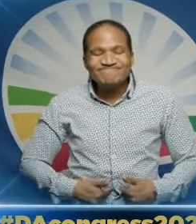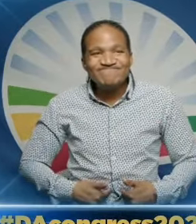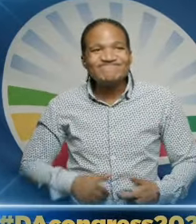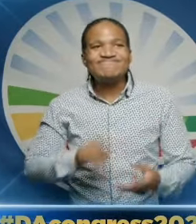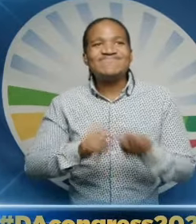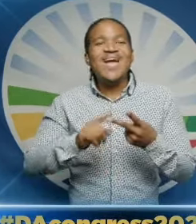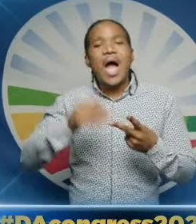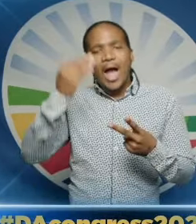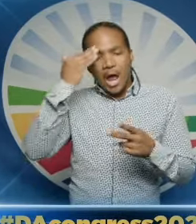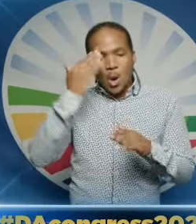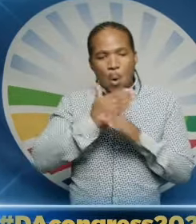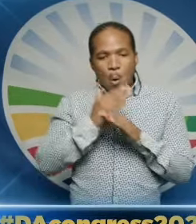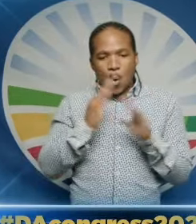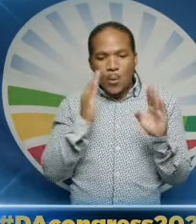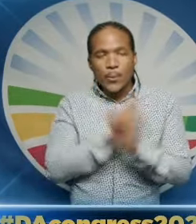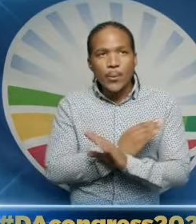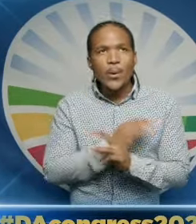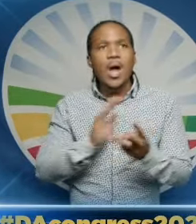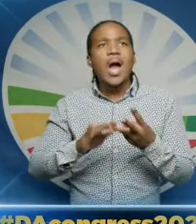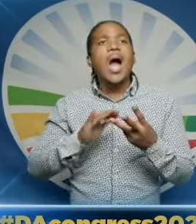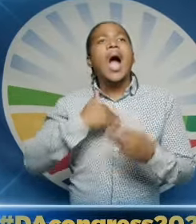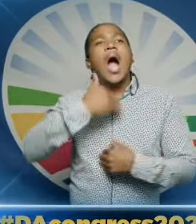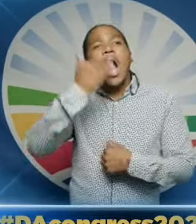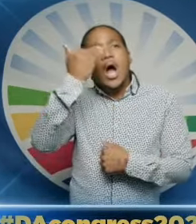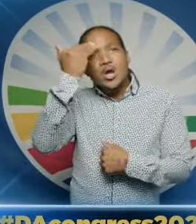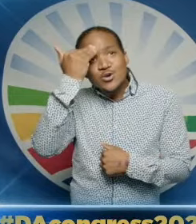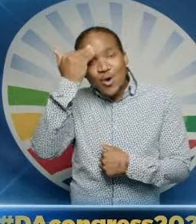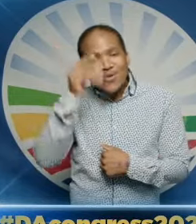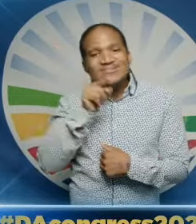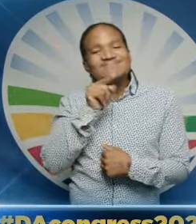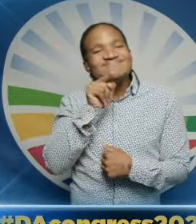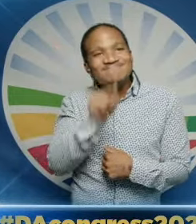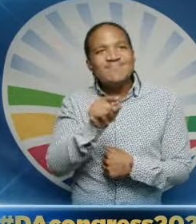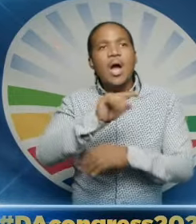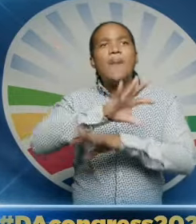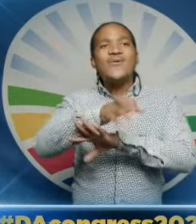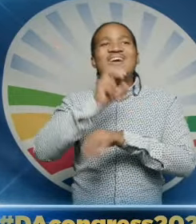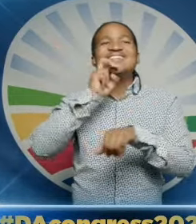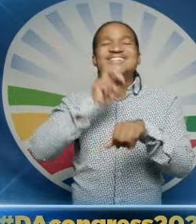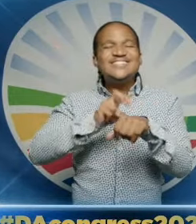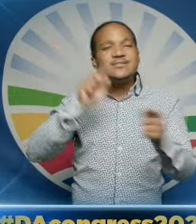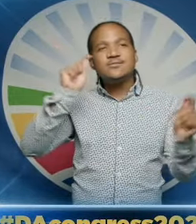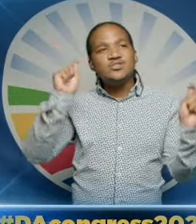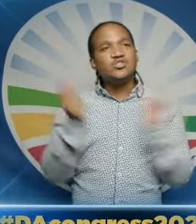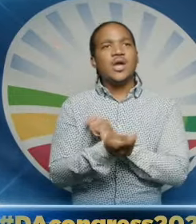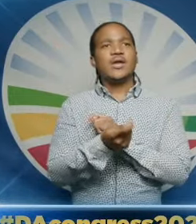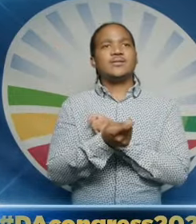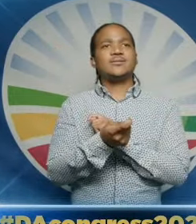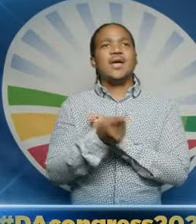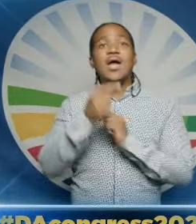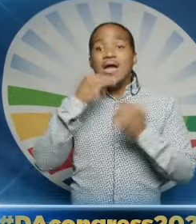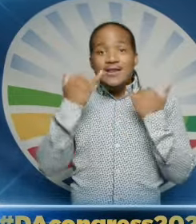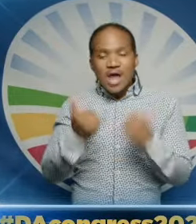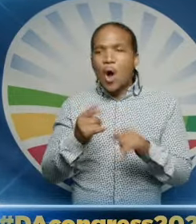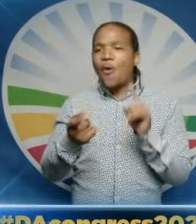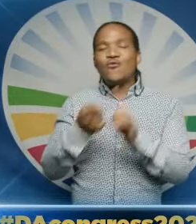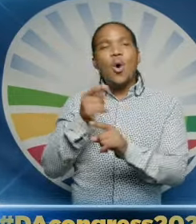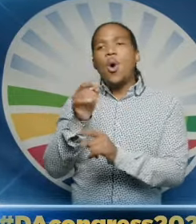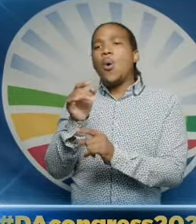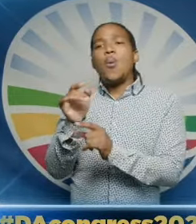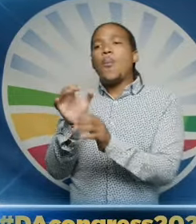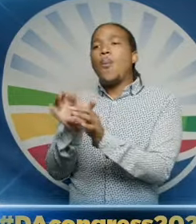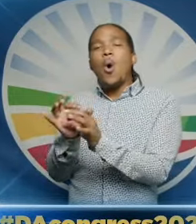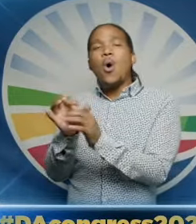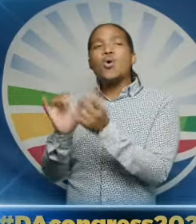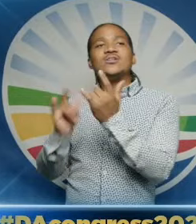ukungabi namsebenzi kwabantu abatsha, and I know into yobana that province requires the kind of change that has come to the small town of